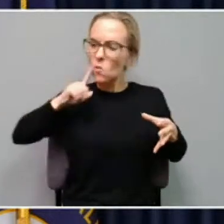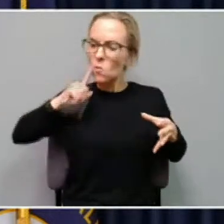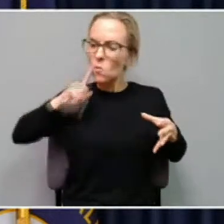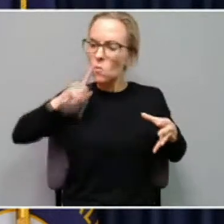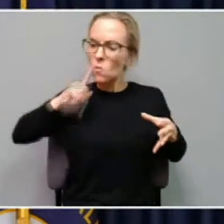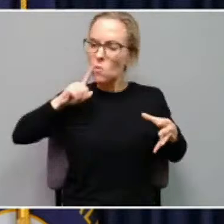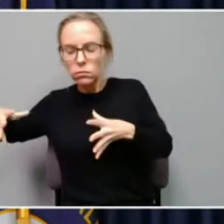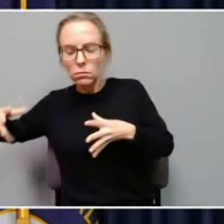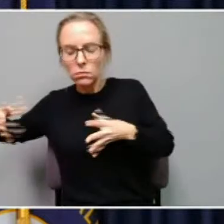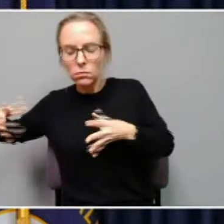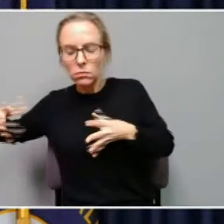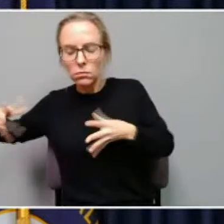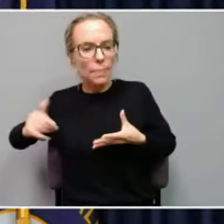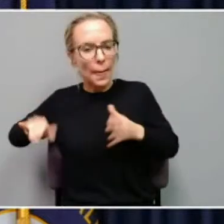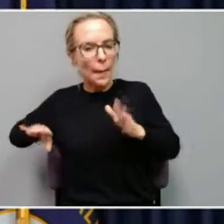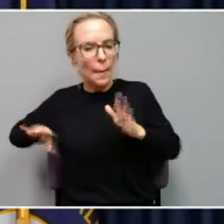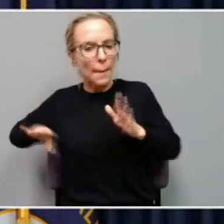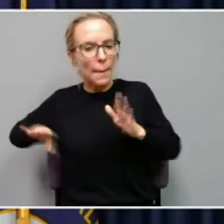out.